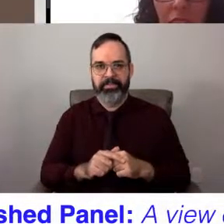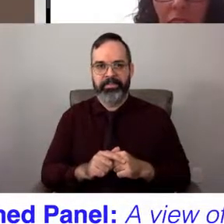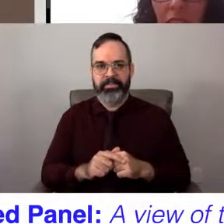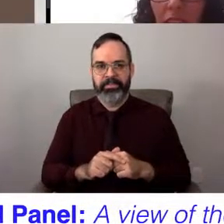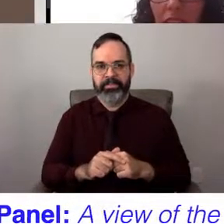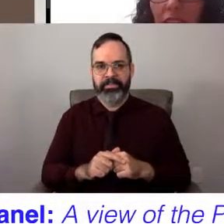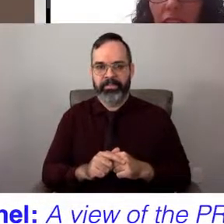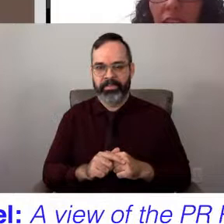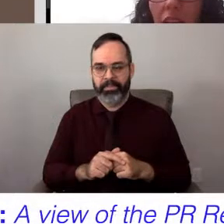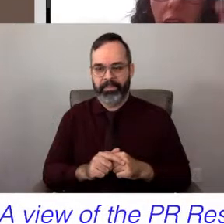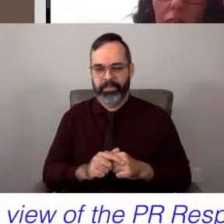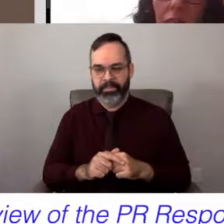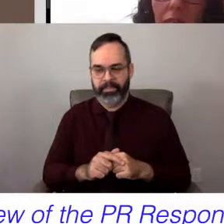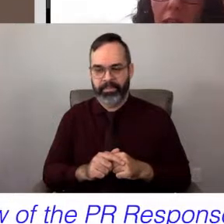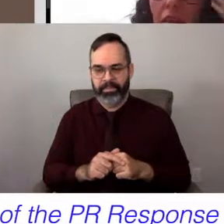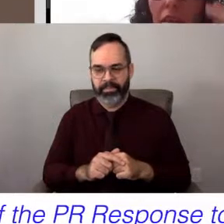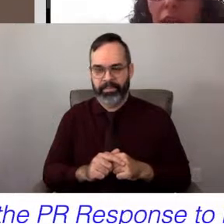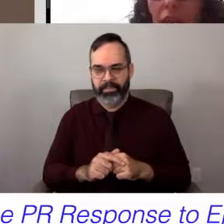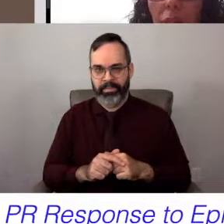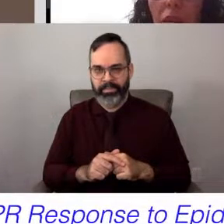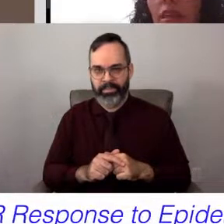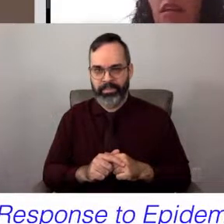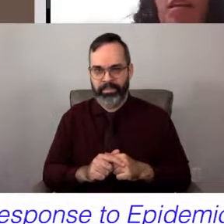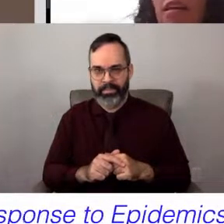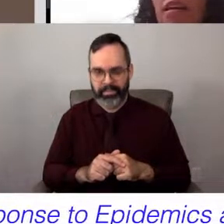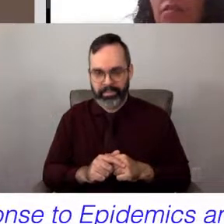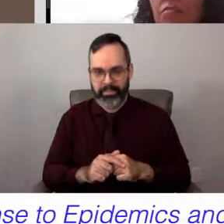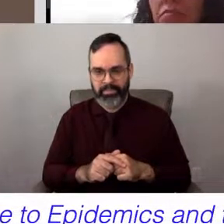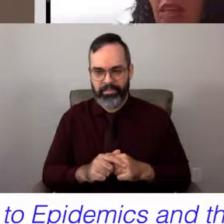Okay. I'm gonna be